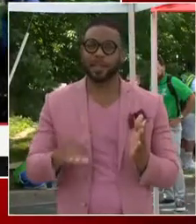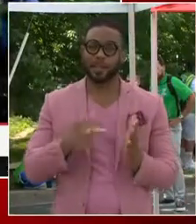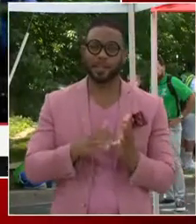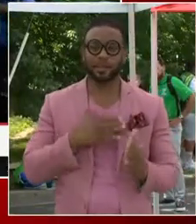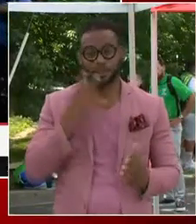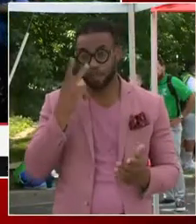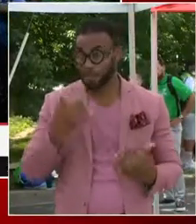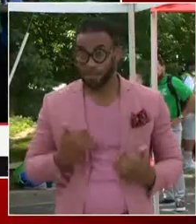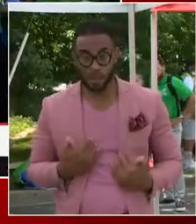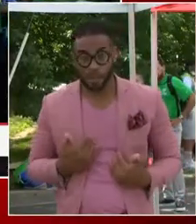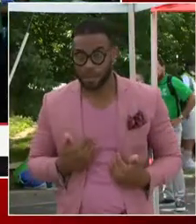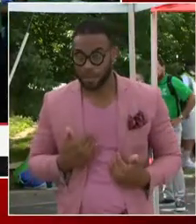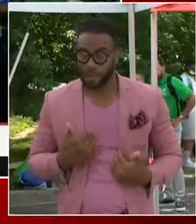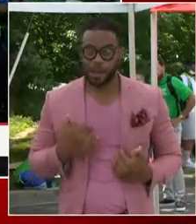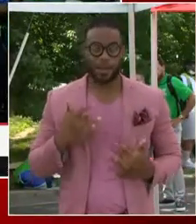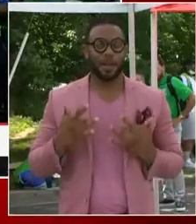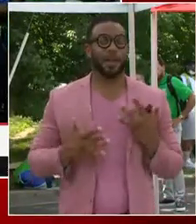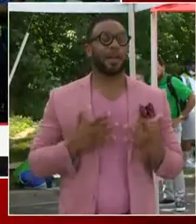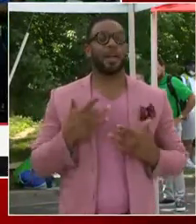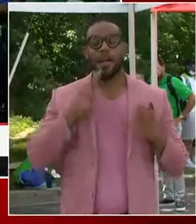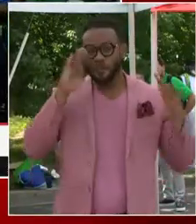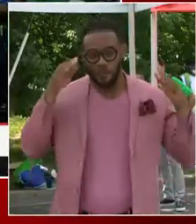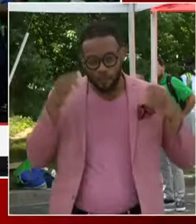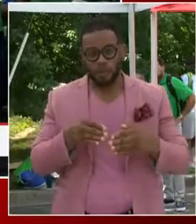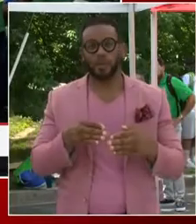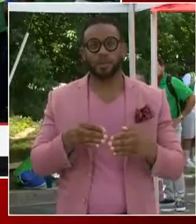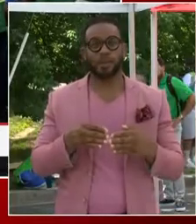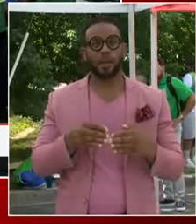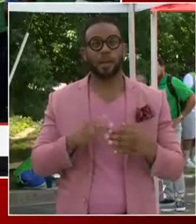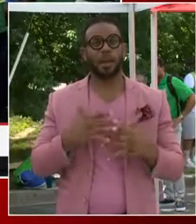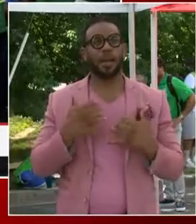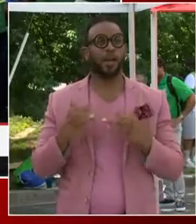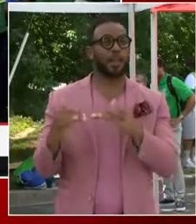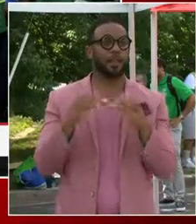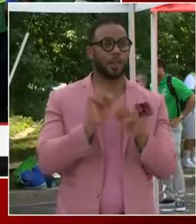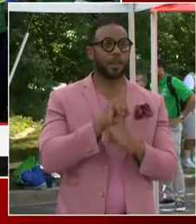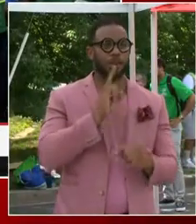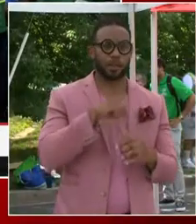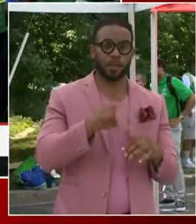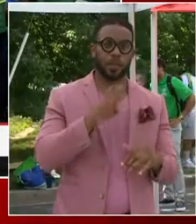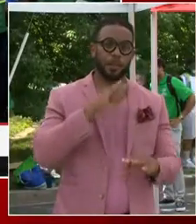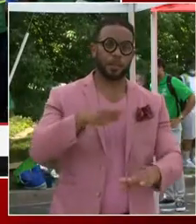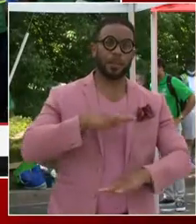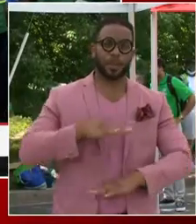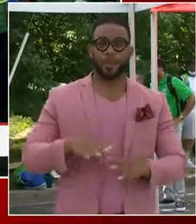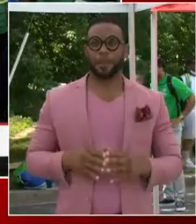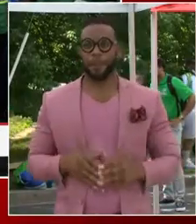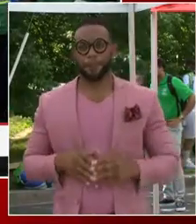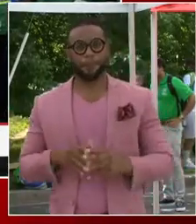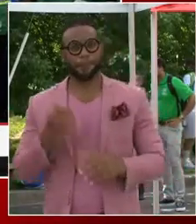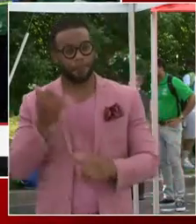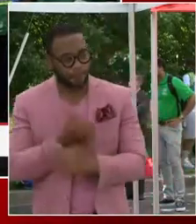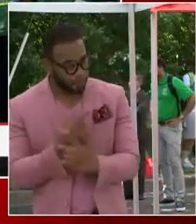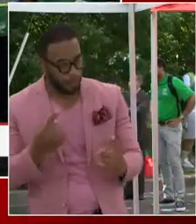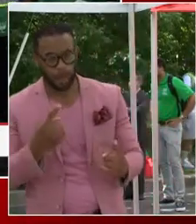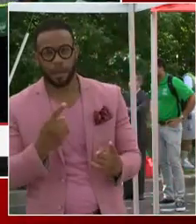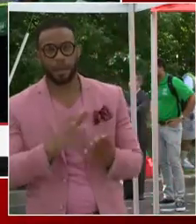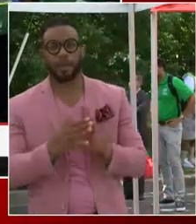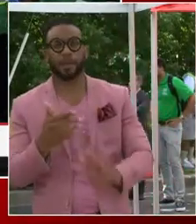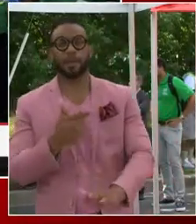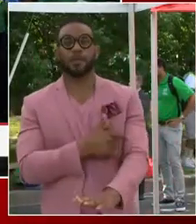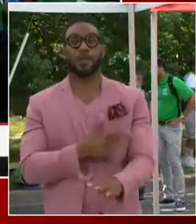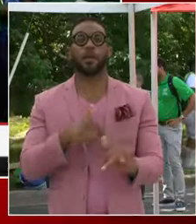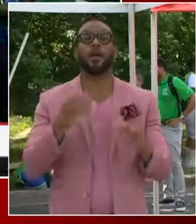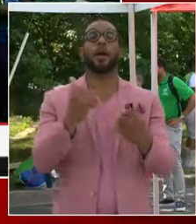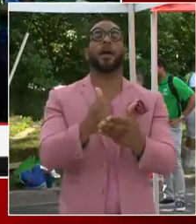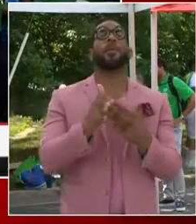if you see me, I'm highly, highly focused on health equity and making sure that those needs are met. Everyone who gets the vaccine will